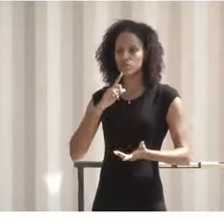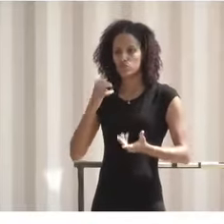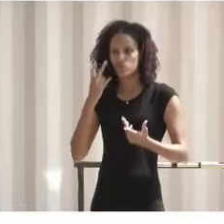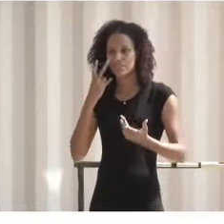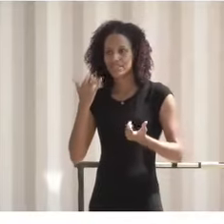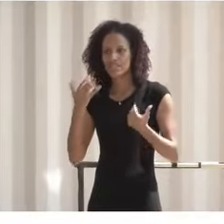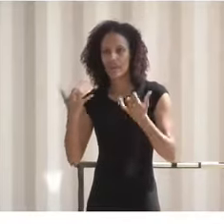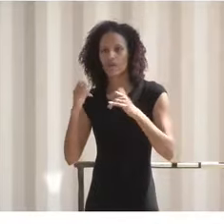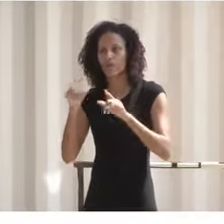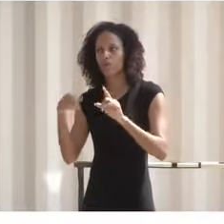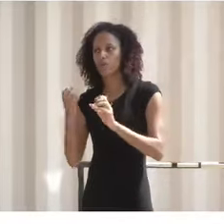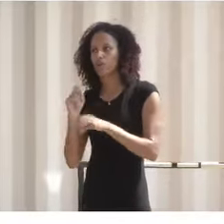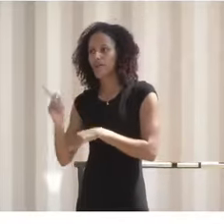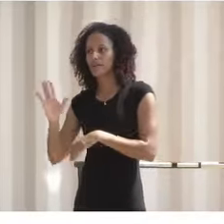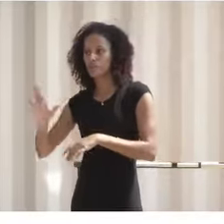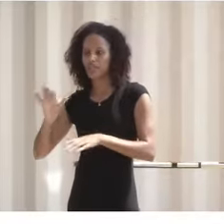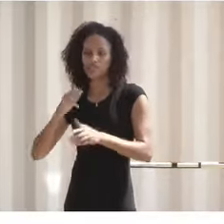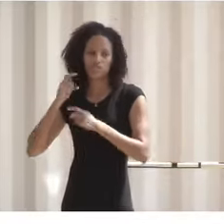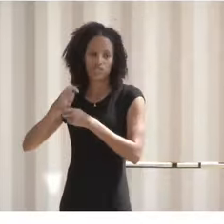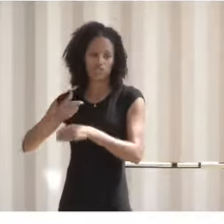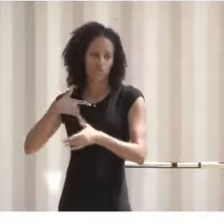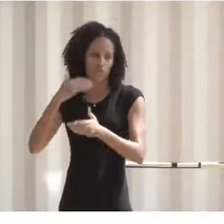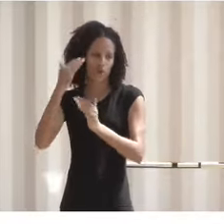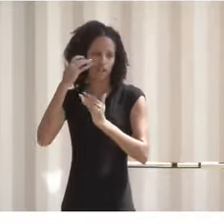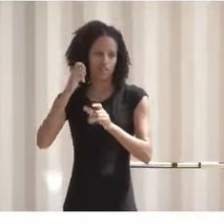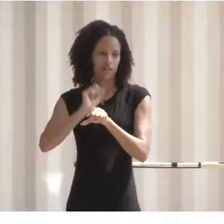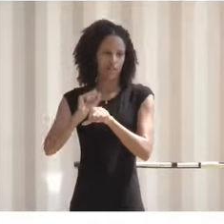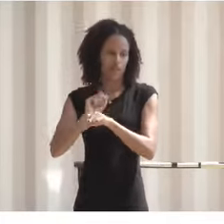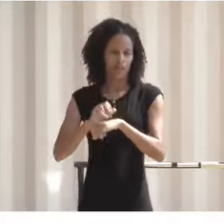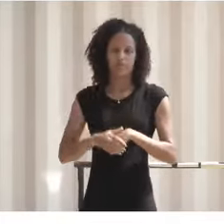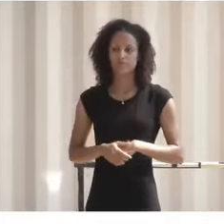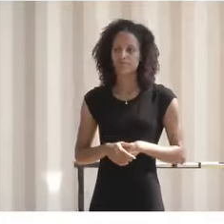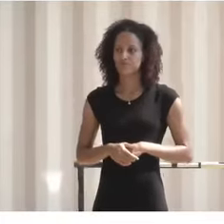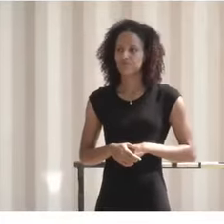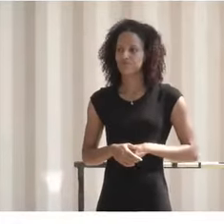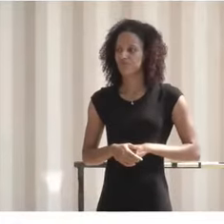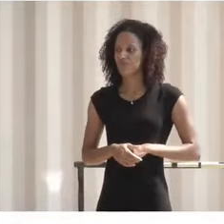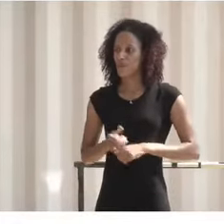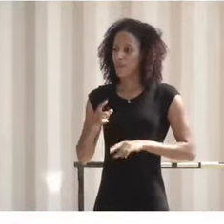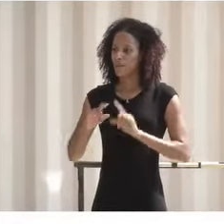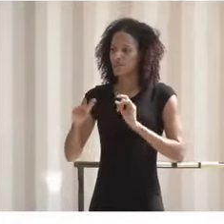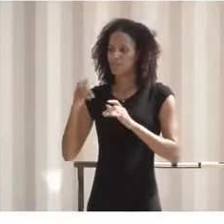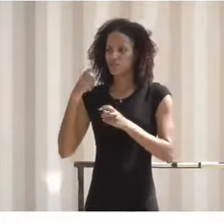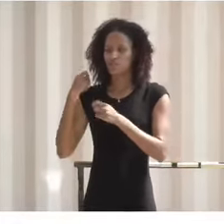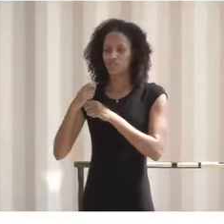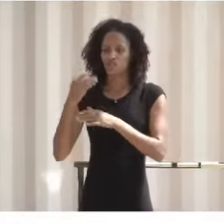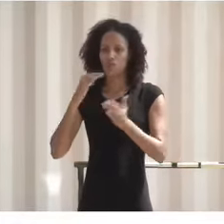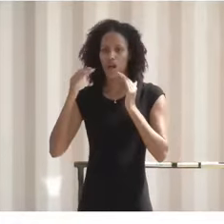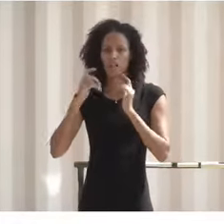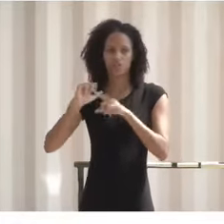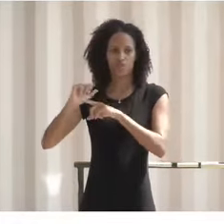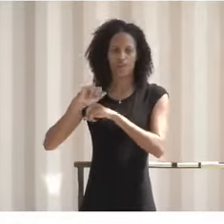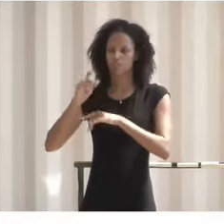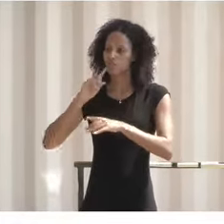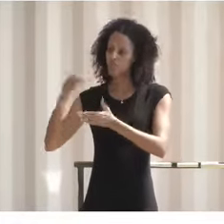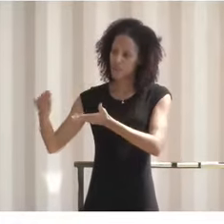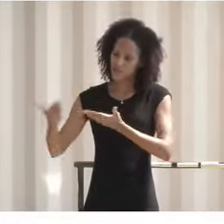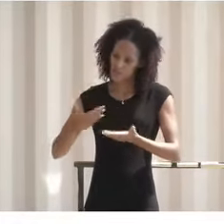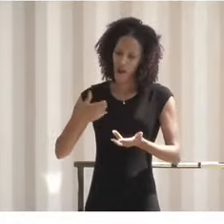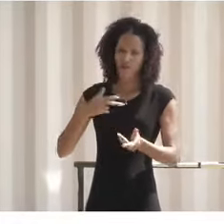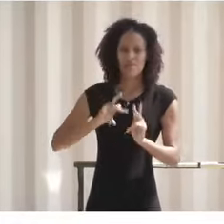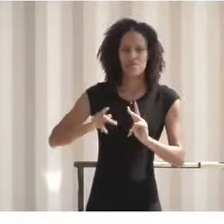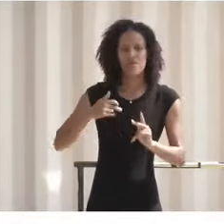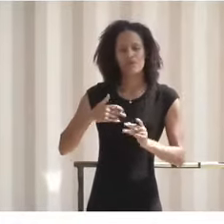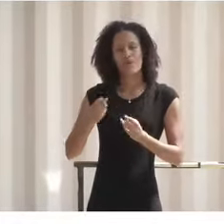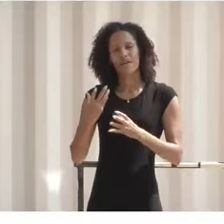of integrating what has the traditional knowledge and practice that has brought our people